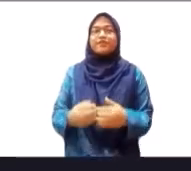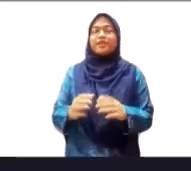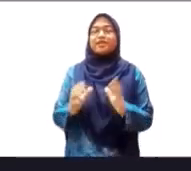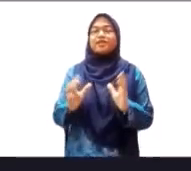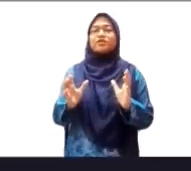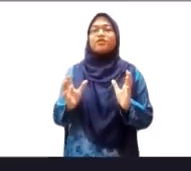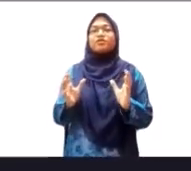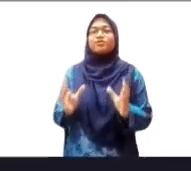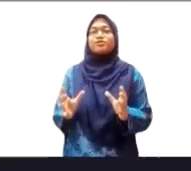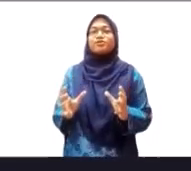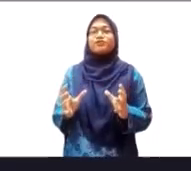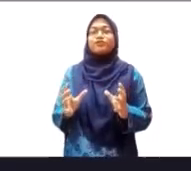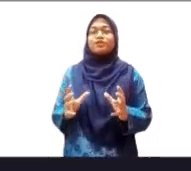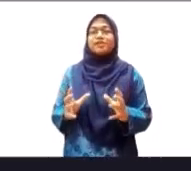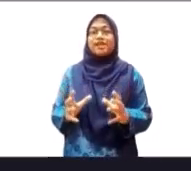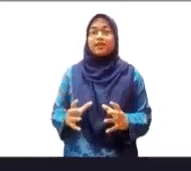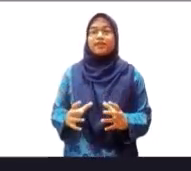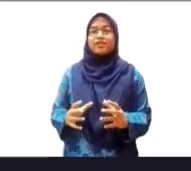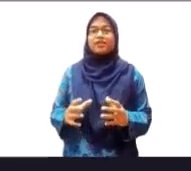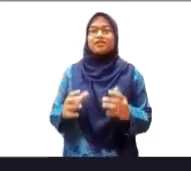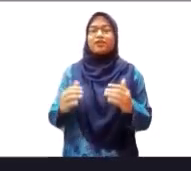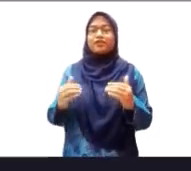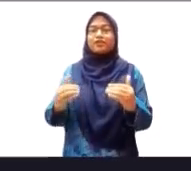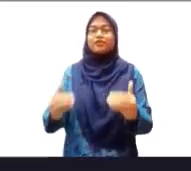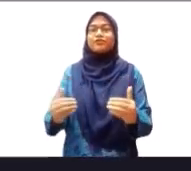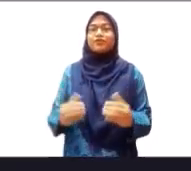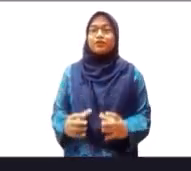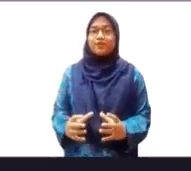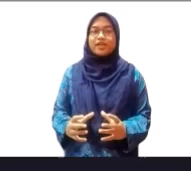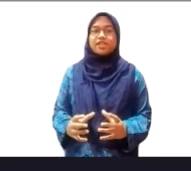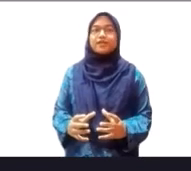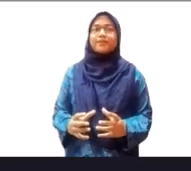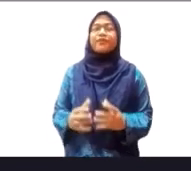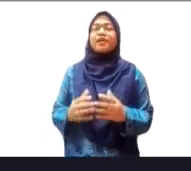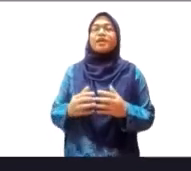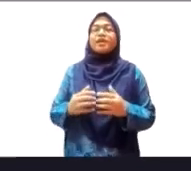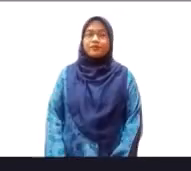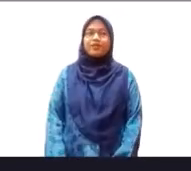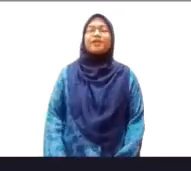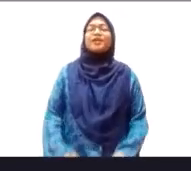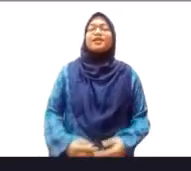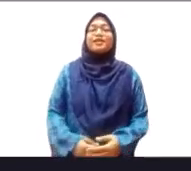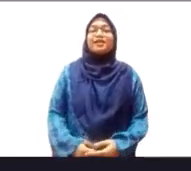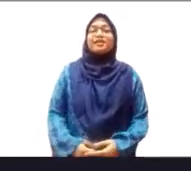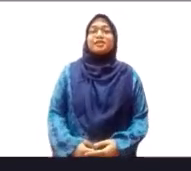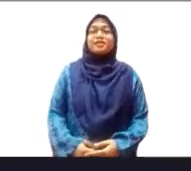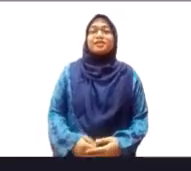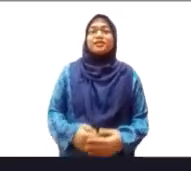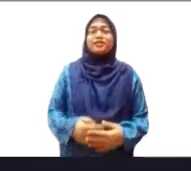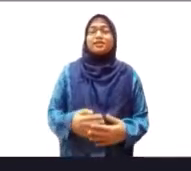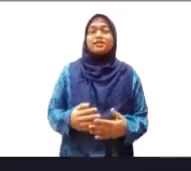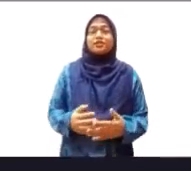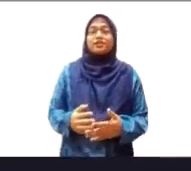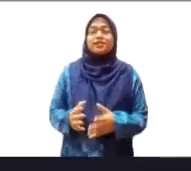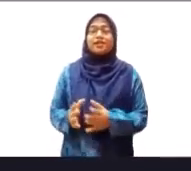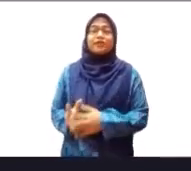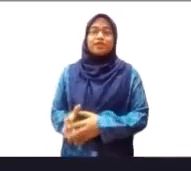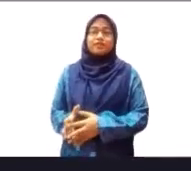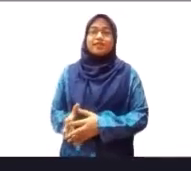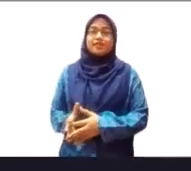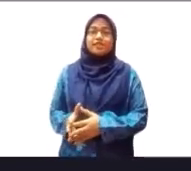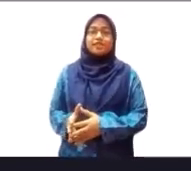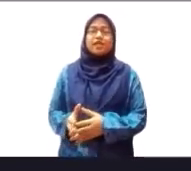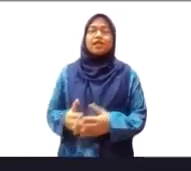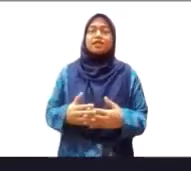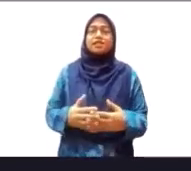us. That is called tools for sign language, our tools for communication. Next is research on sign language